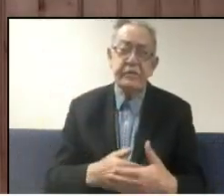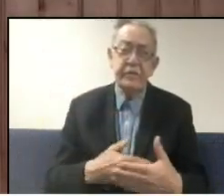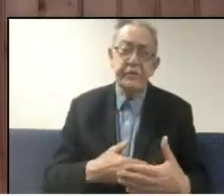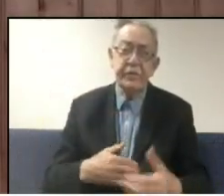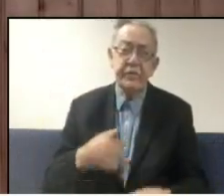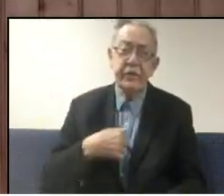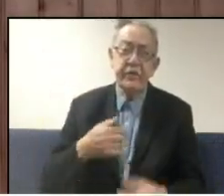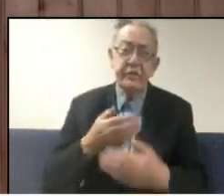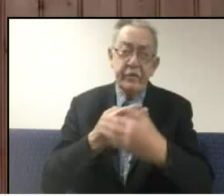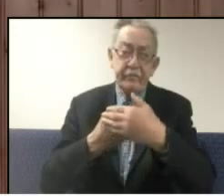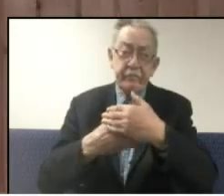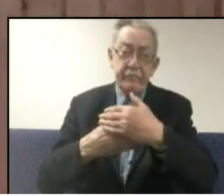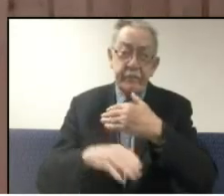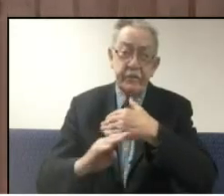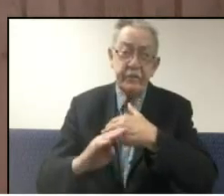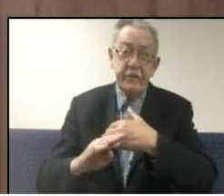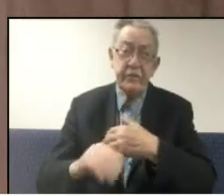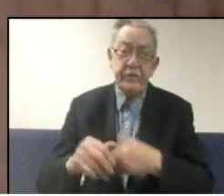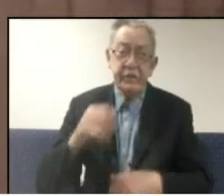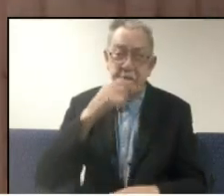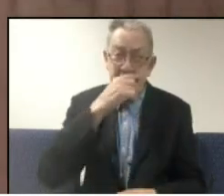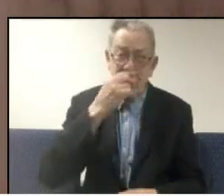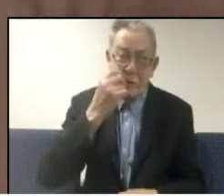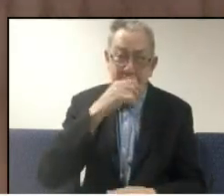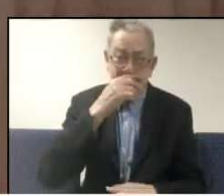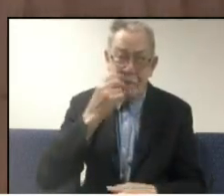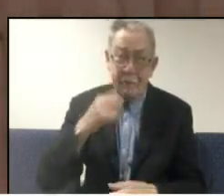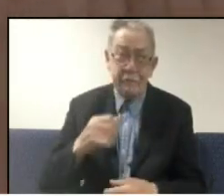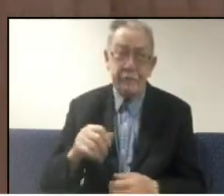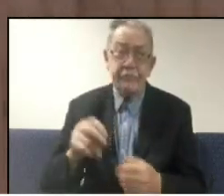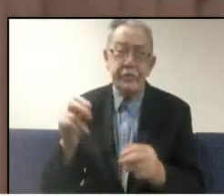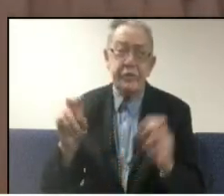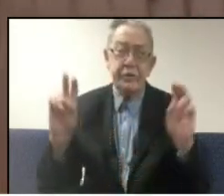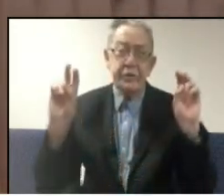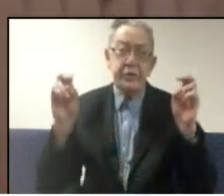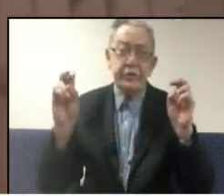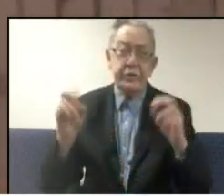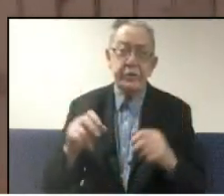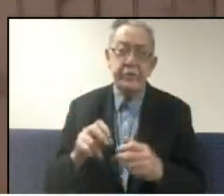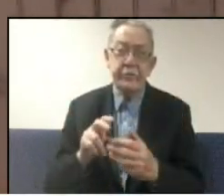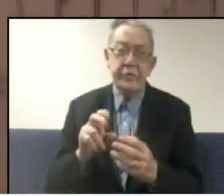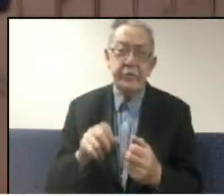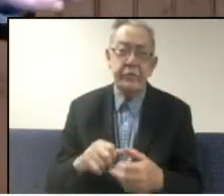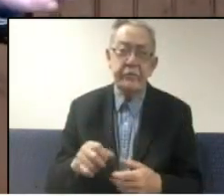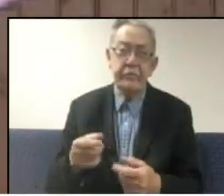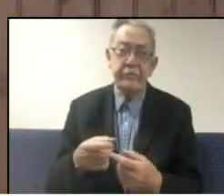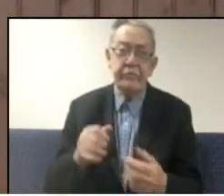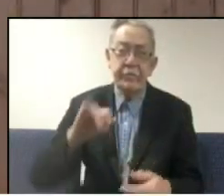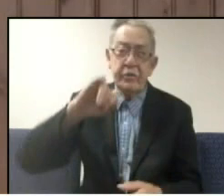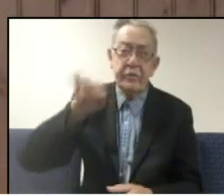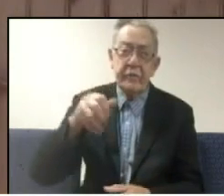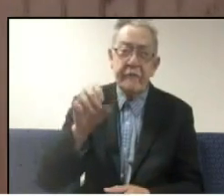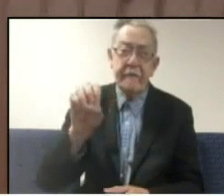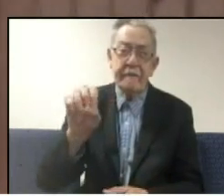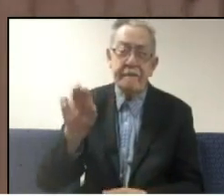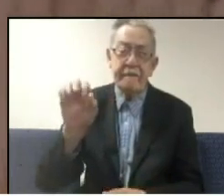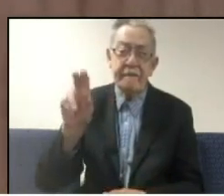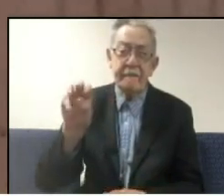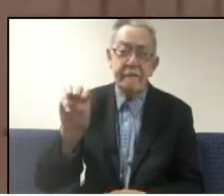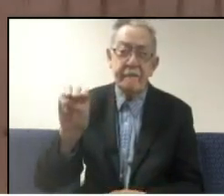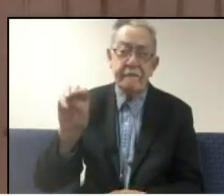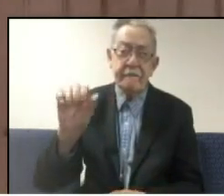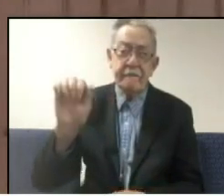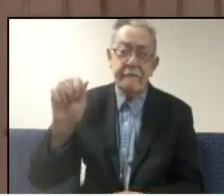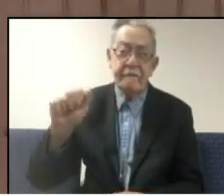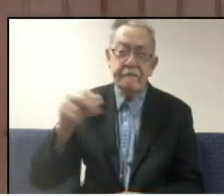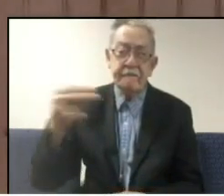Does that sound familiar? Well, that's Jeremiah, isn't it? Jeremiah talks about how he had been set apart in his mother's womb.